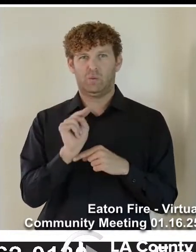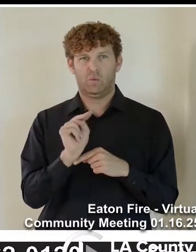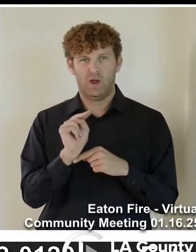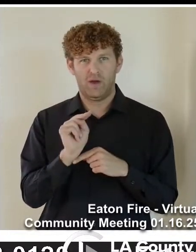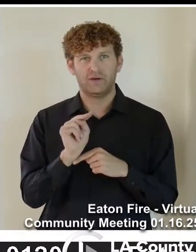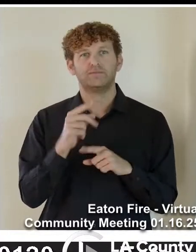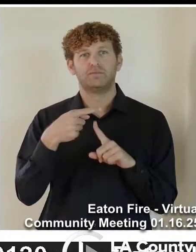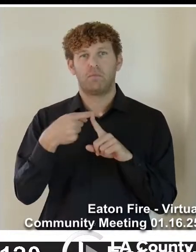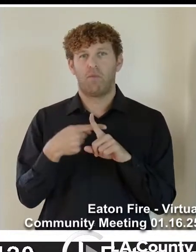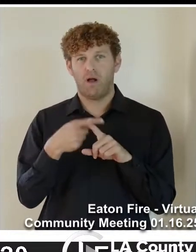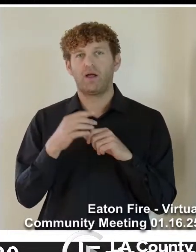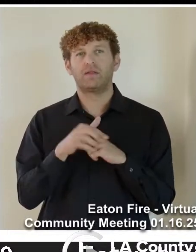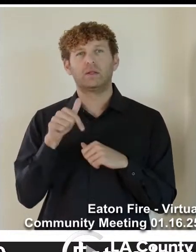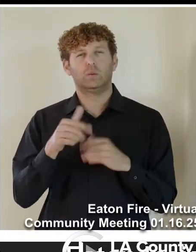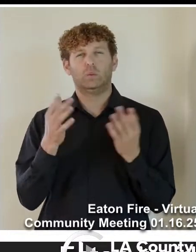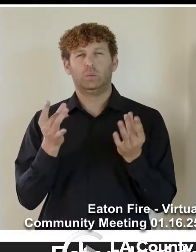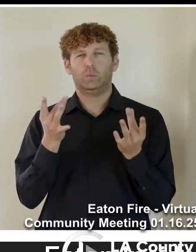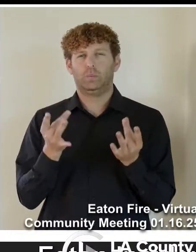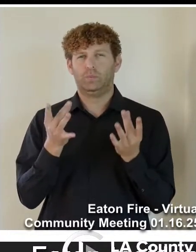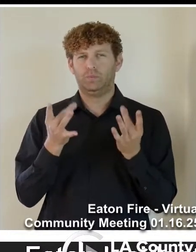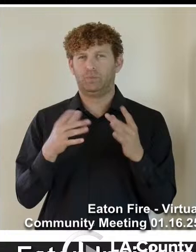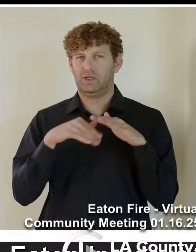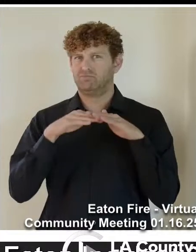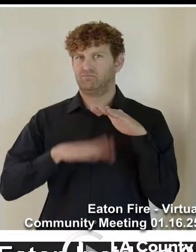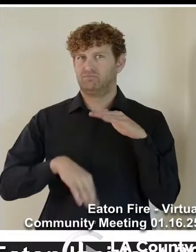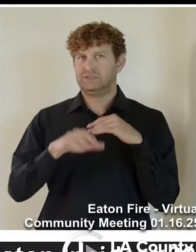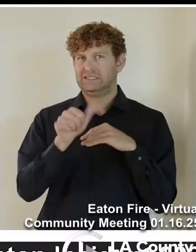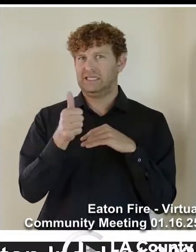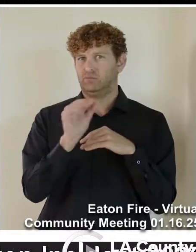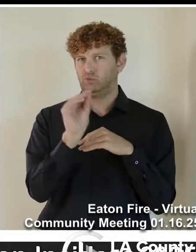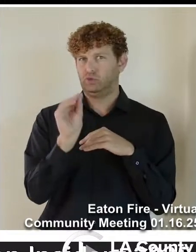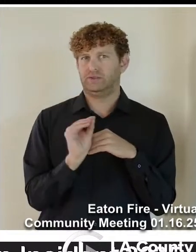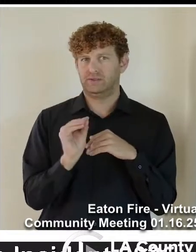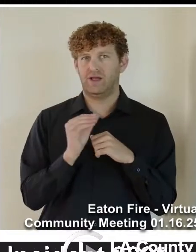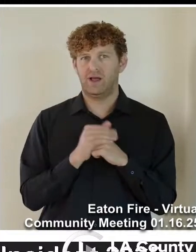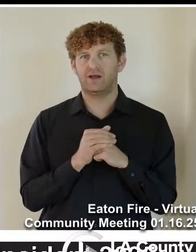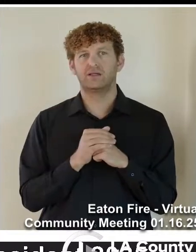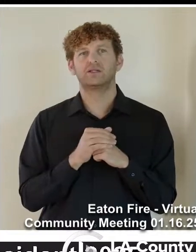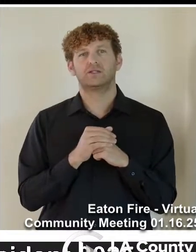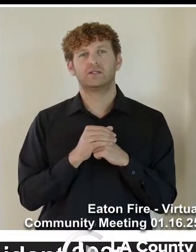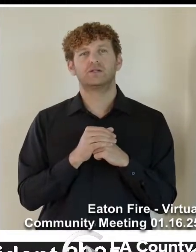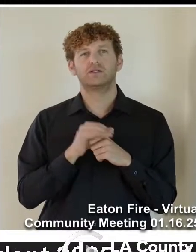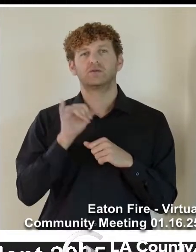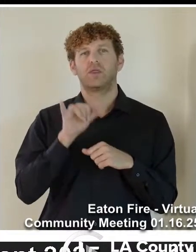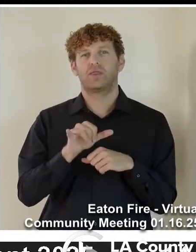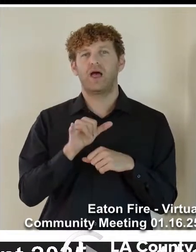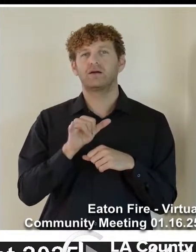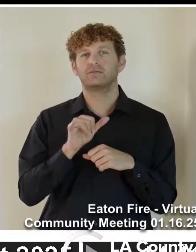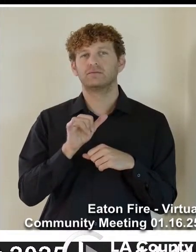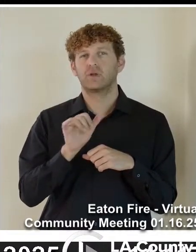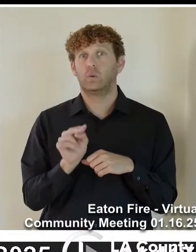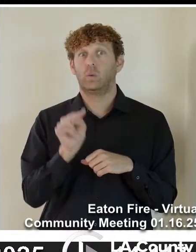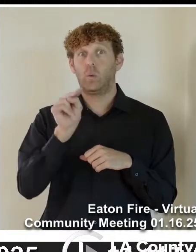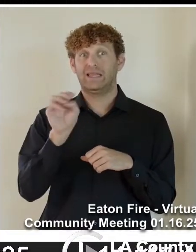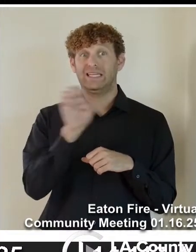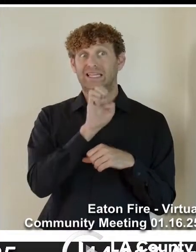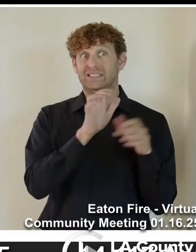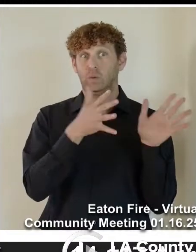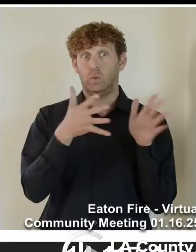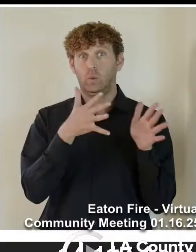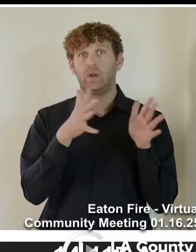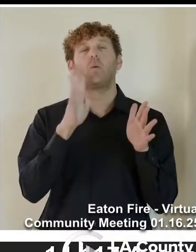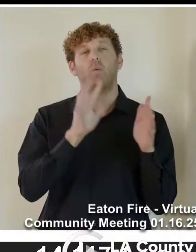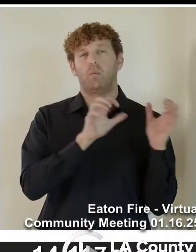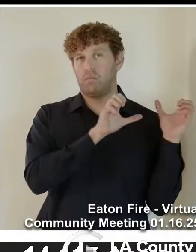10%. So that is a fire weather concern. With that kind of pattern, we will see those northeast winds return. So those winds are